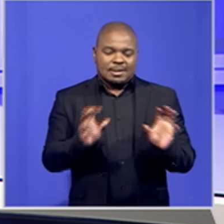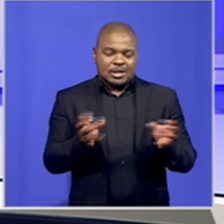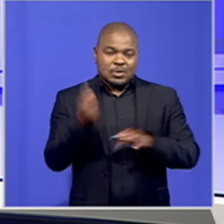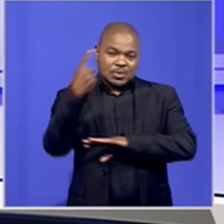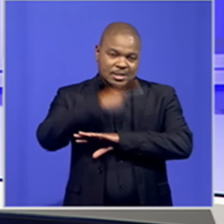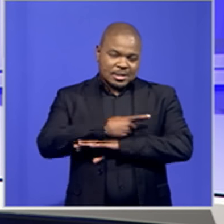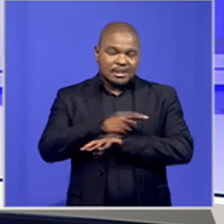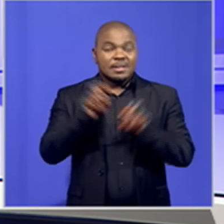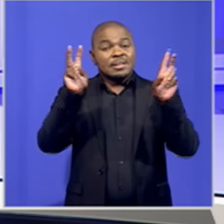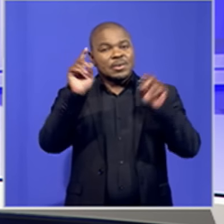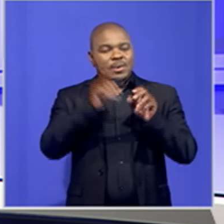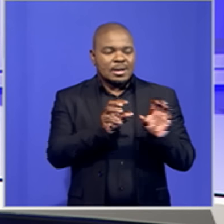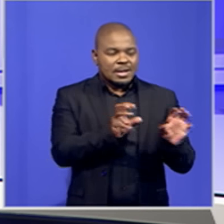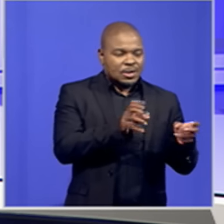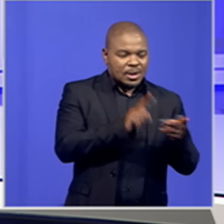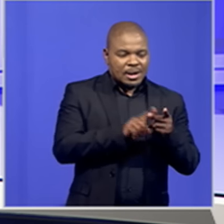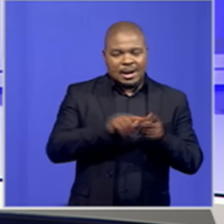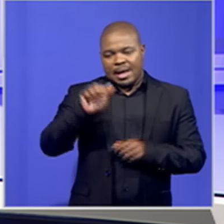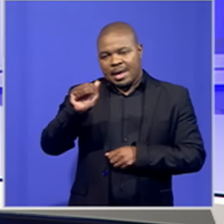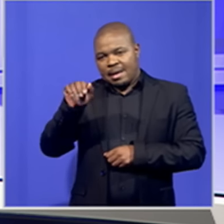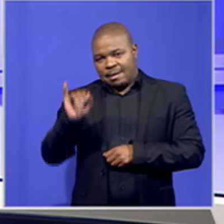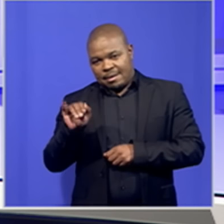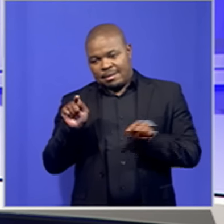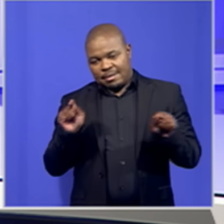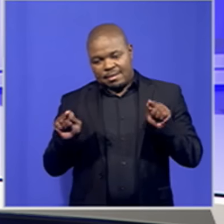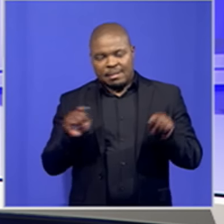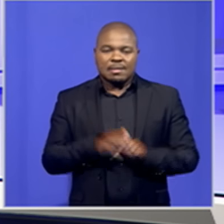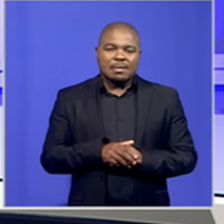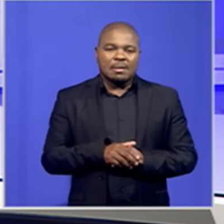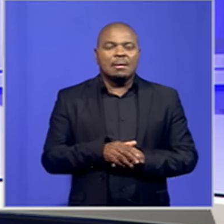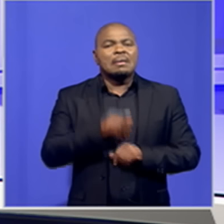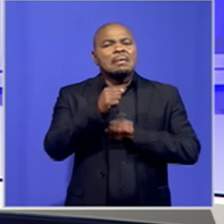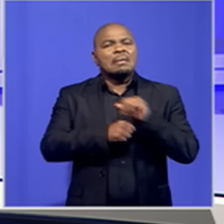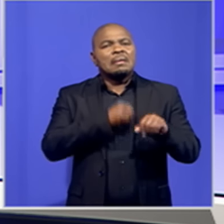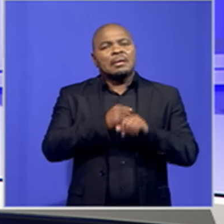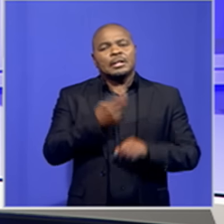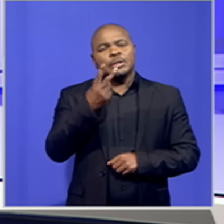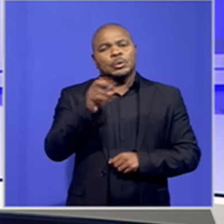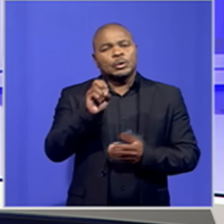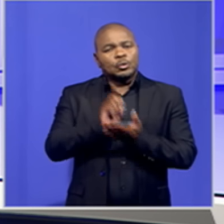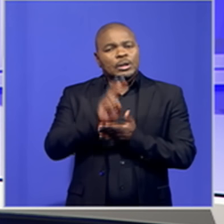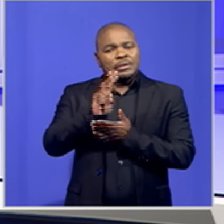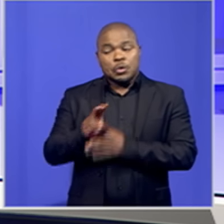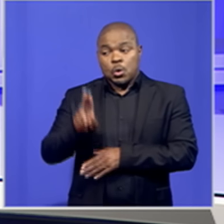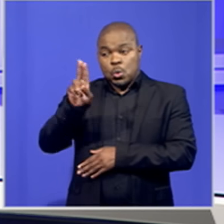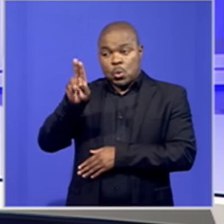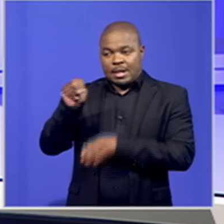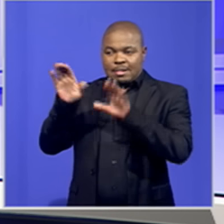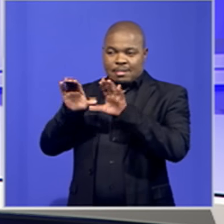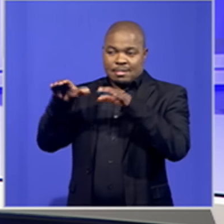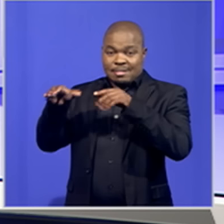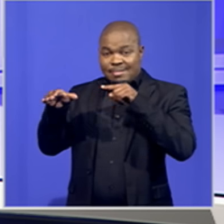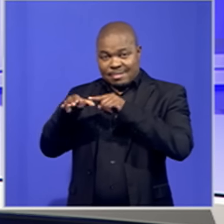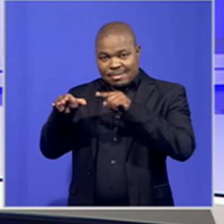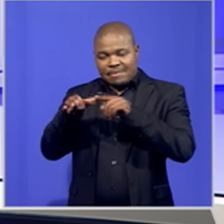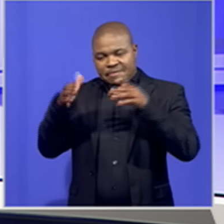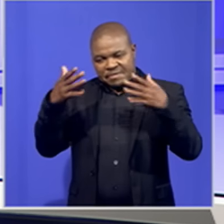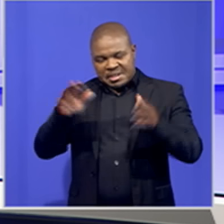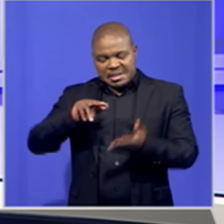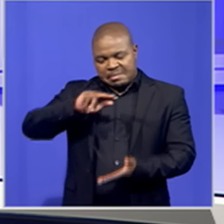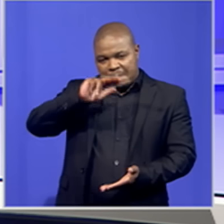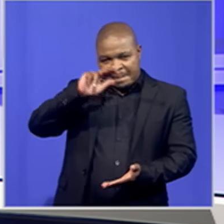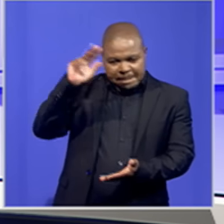ka mono wa radio and artificial intelligence e ne a re ka ngwaga wa 2012 kokwano ya mokgatlo wa boditšhaba kopano ya